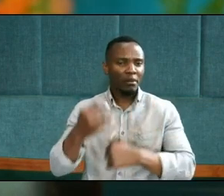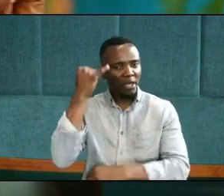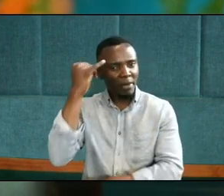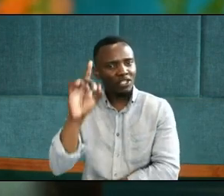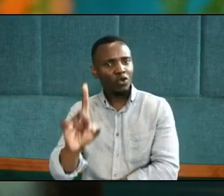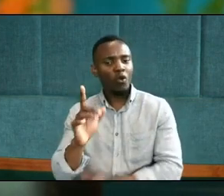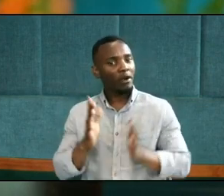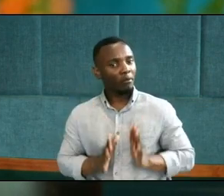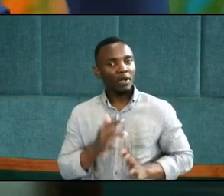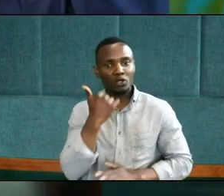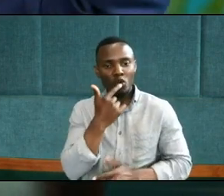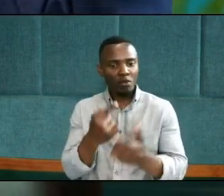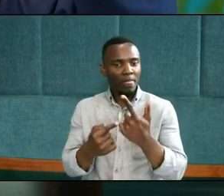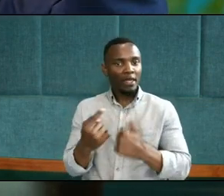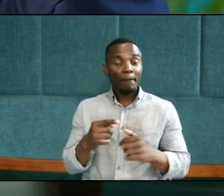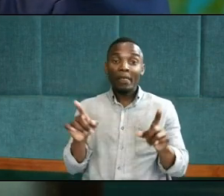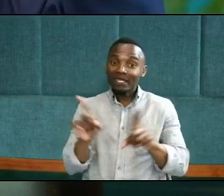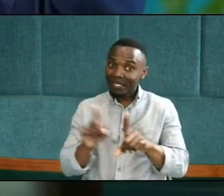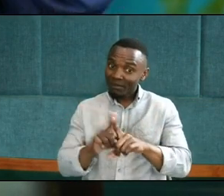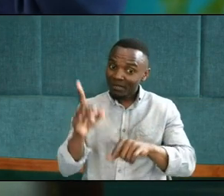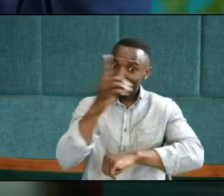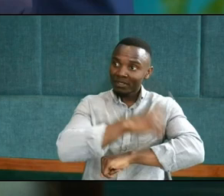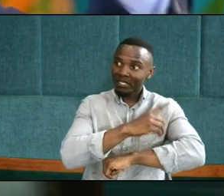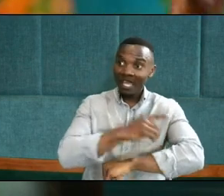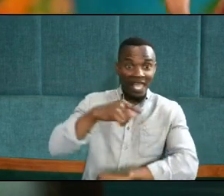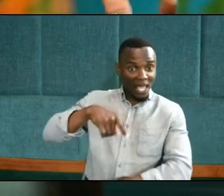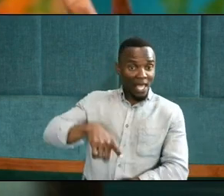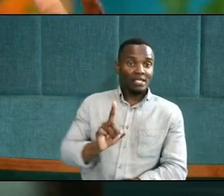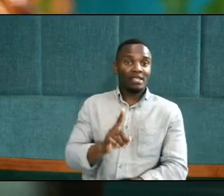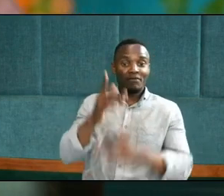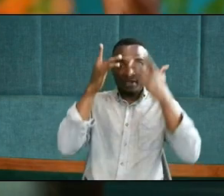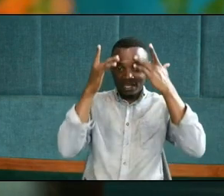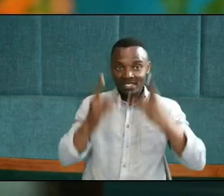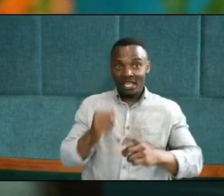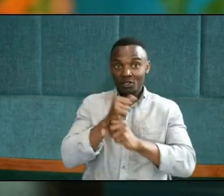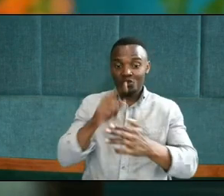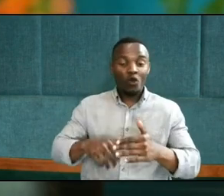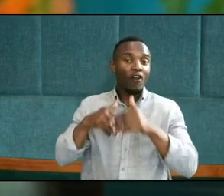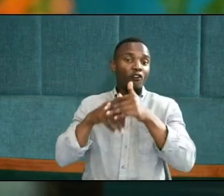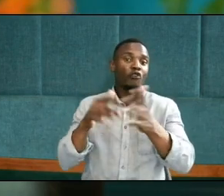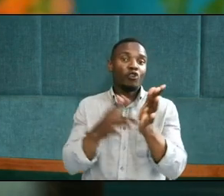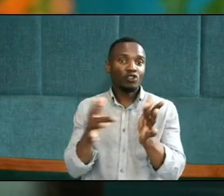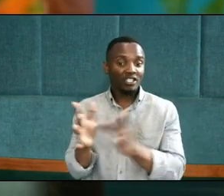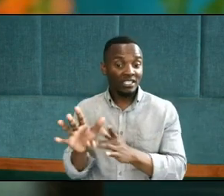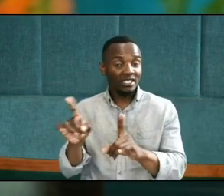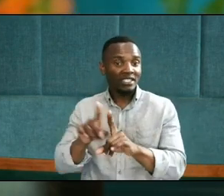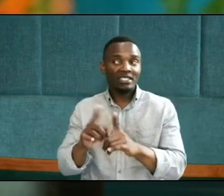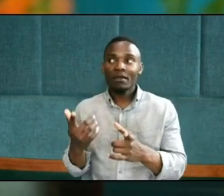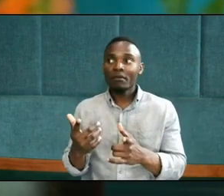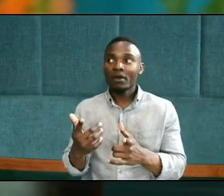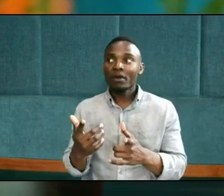one of them who came that same day, she made up her mind to follow Jesus and even become a